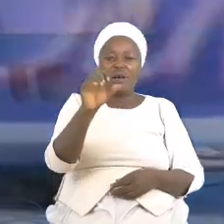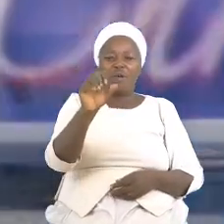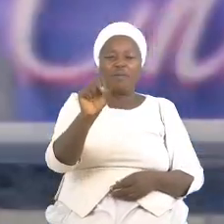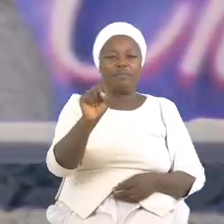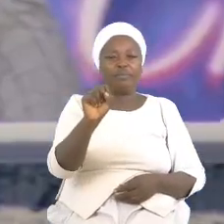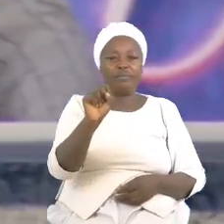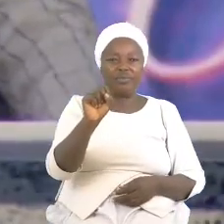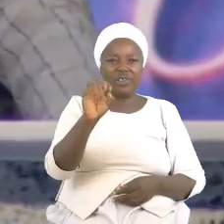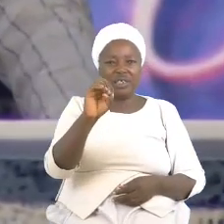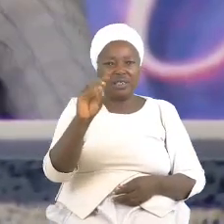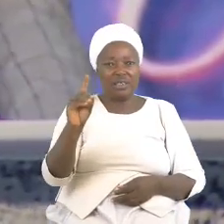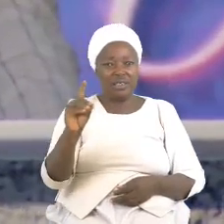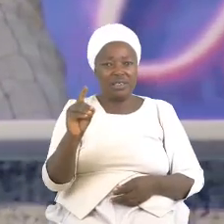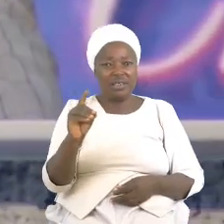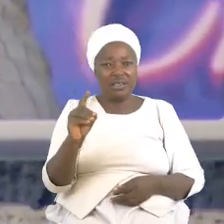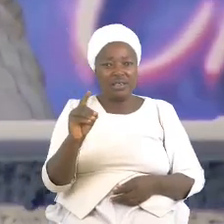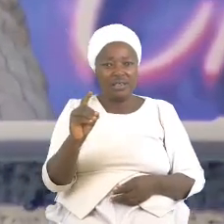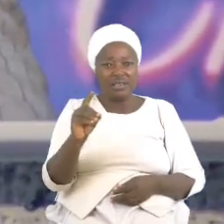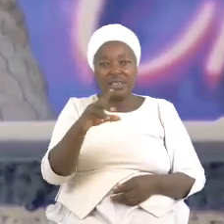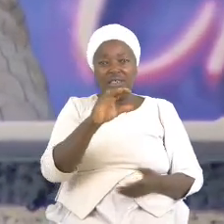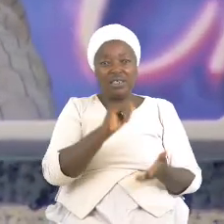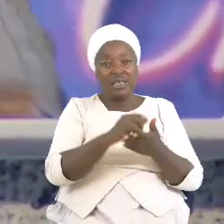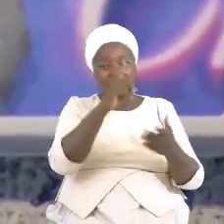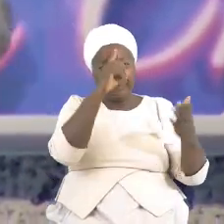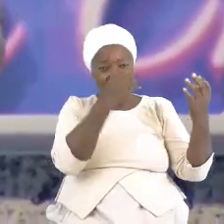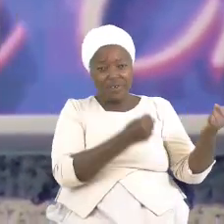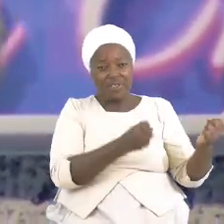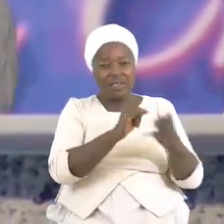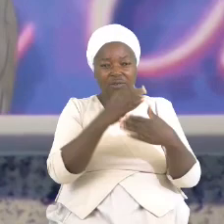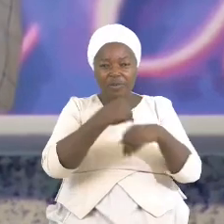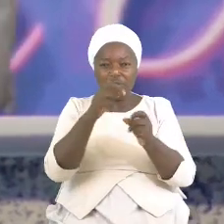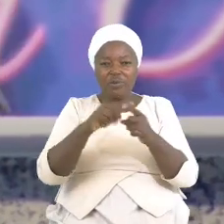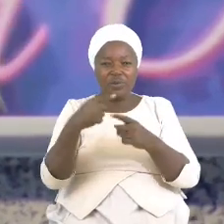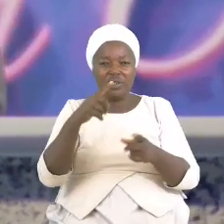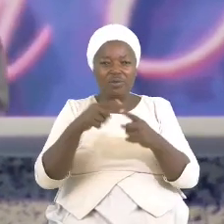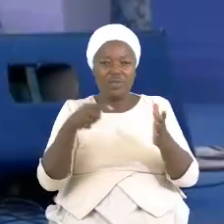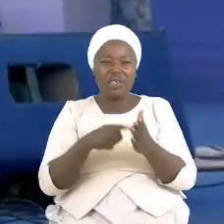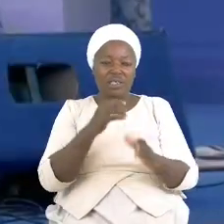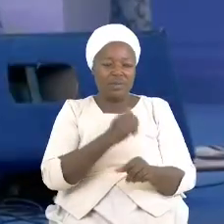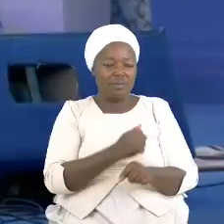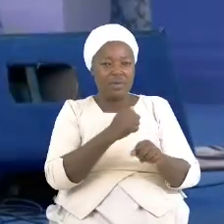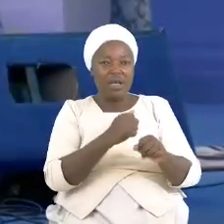mountain and to have dominion over this